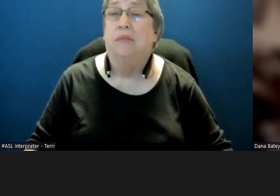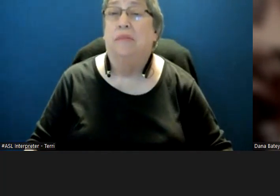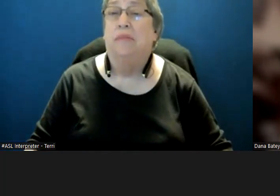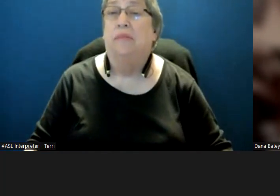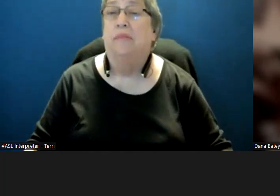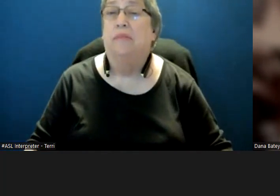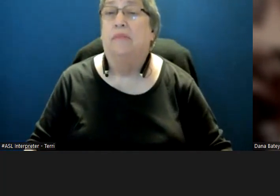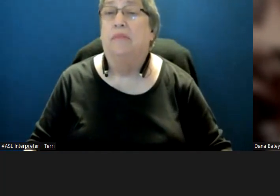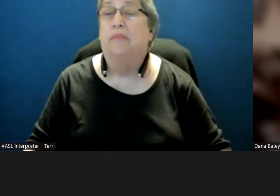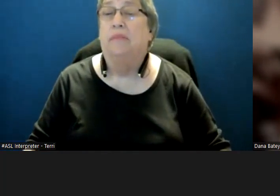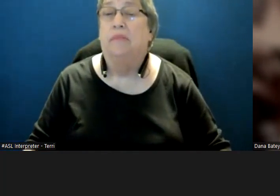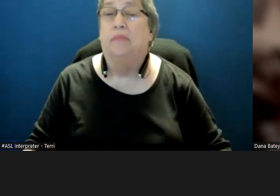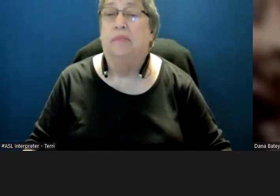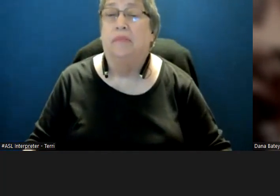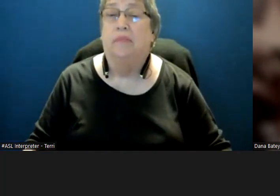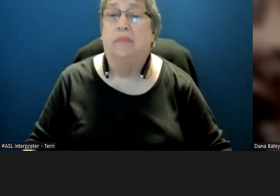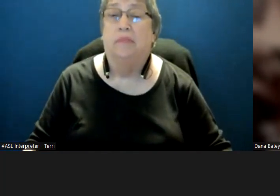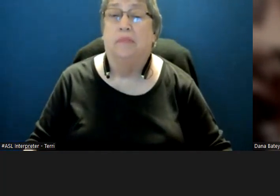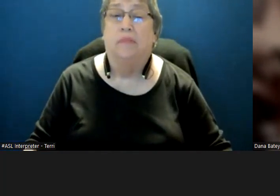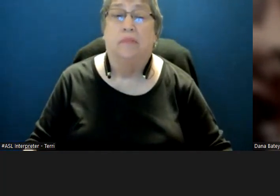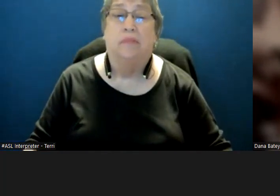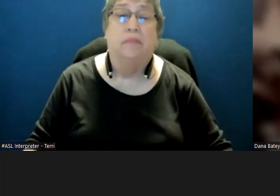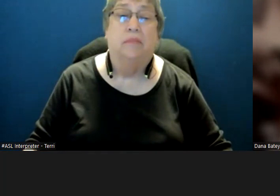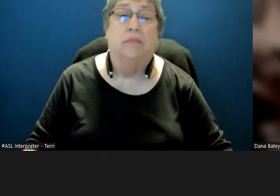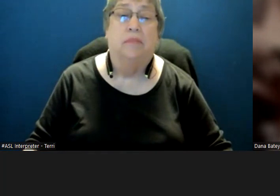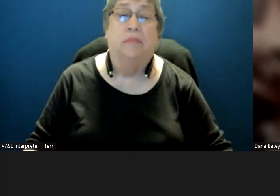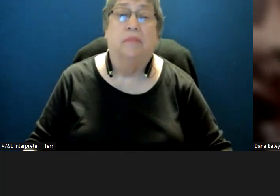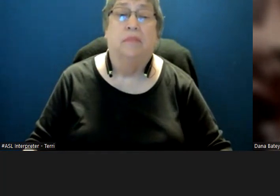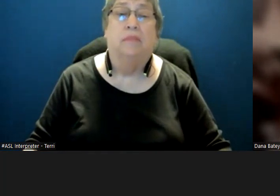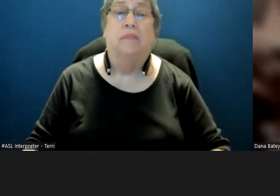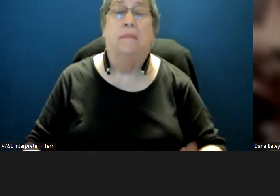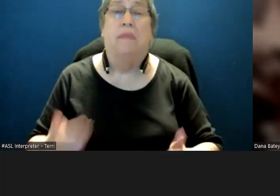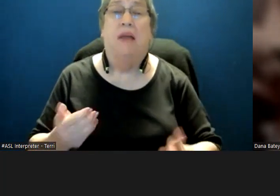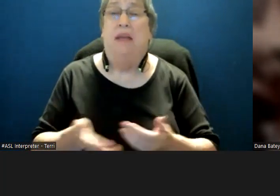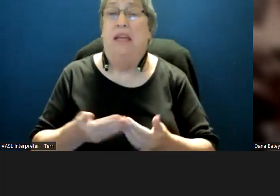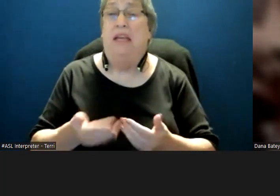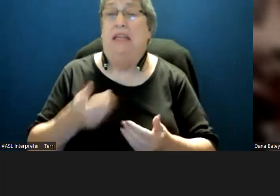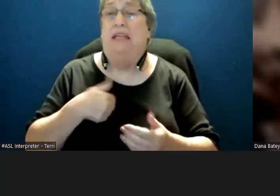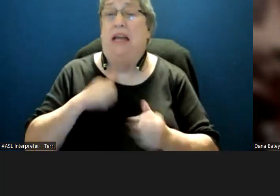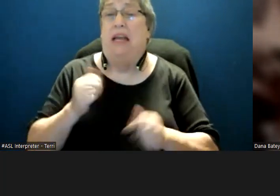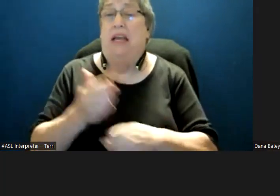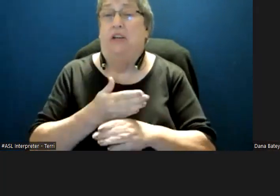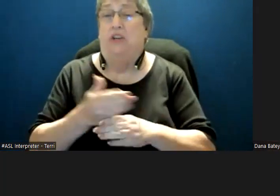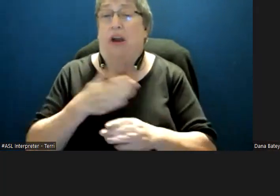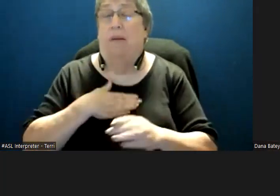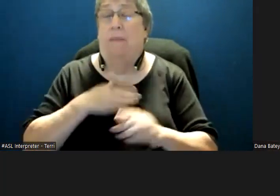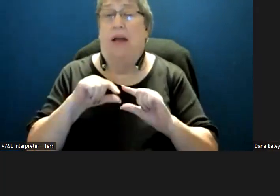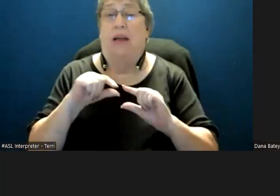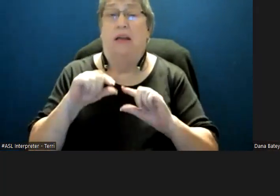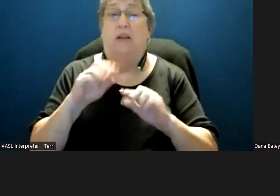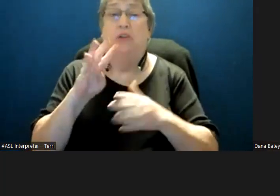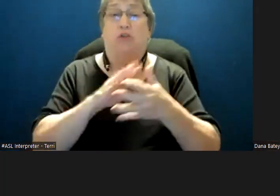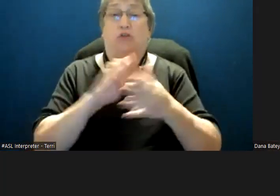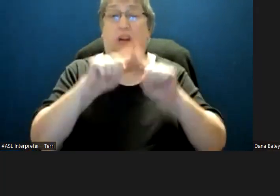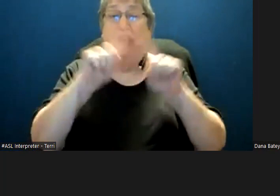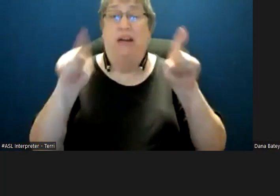Great. Maybe the easiest thing to do first is I can share my screen and go through the work group focus areas document that we've been